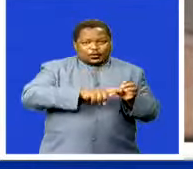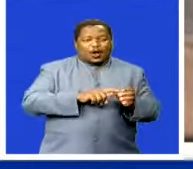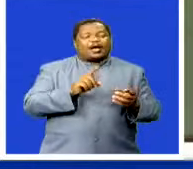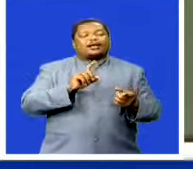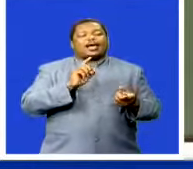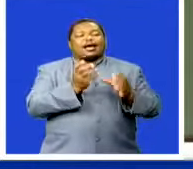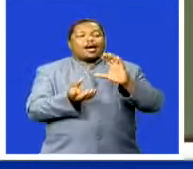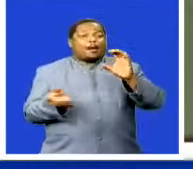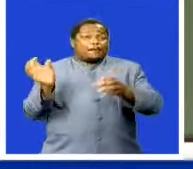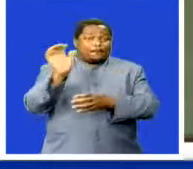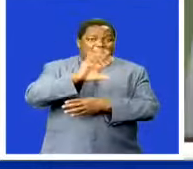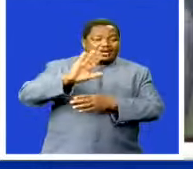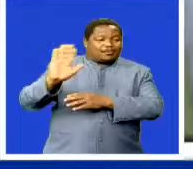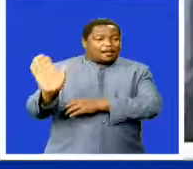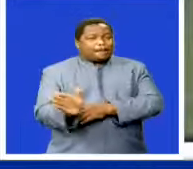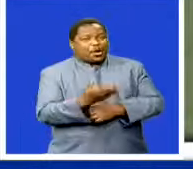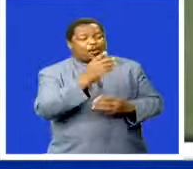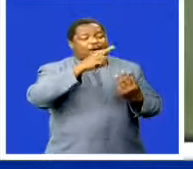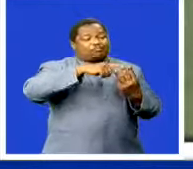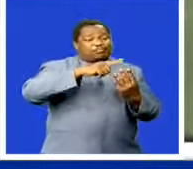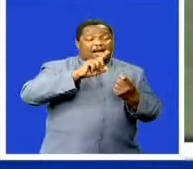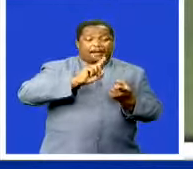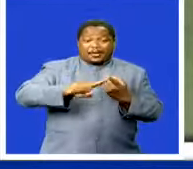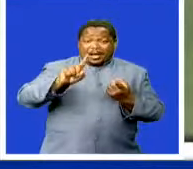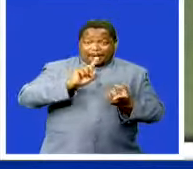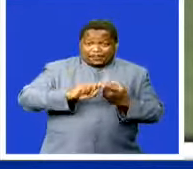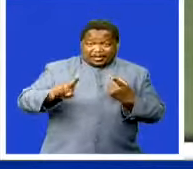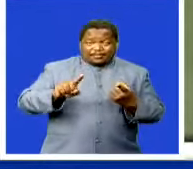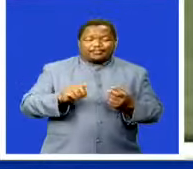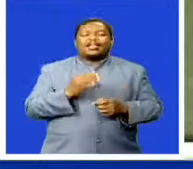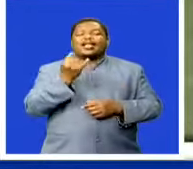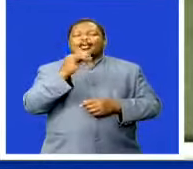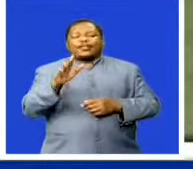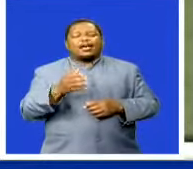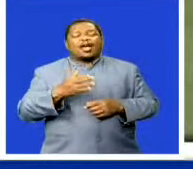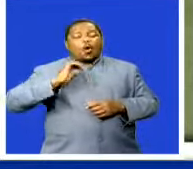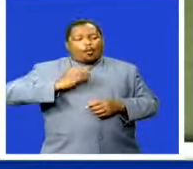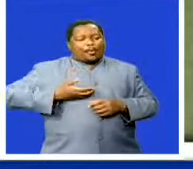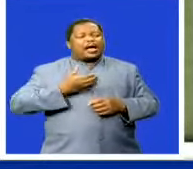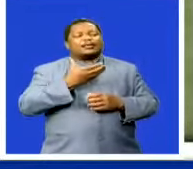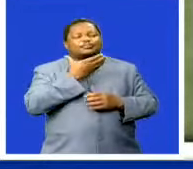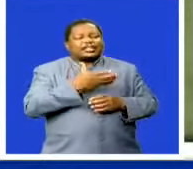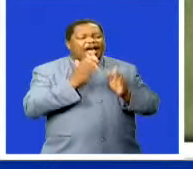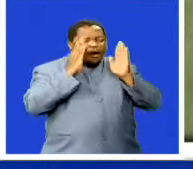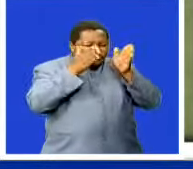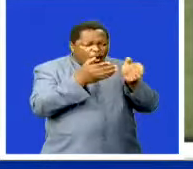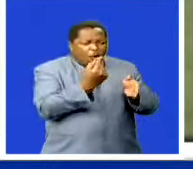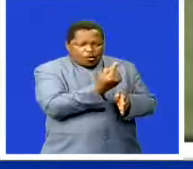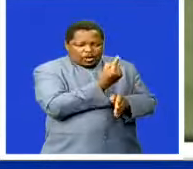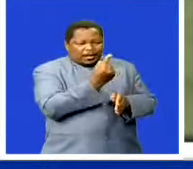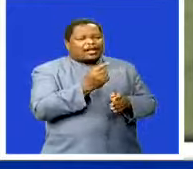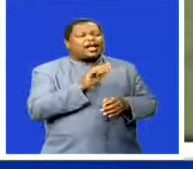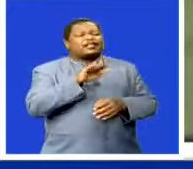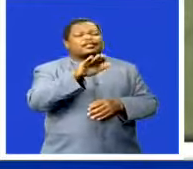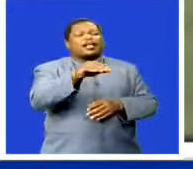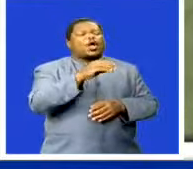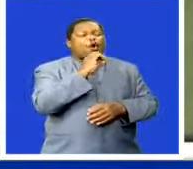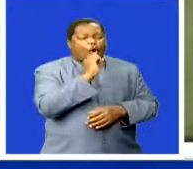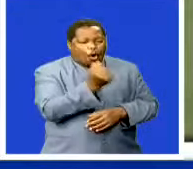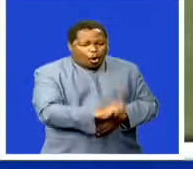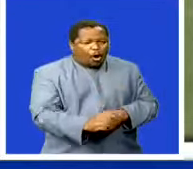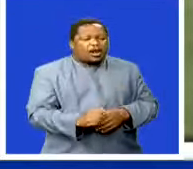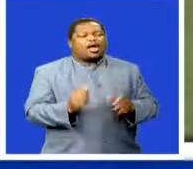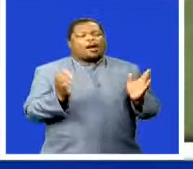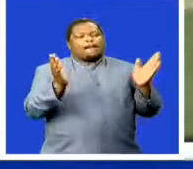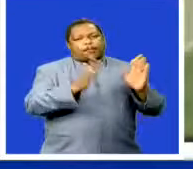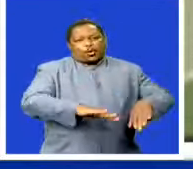one on the senior ladies utokhanza ukuthi khamba sokhathi futhi kuphenze kuya collapse ngibona ubuka ukuthi la ma teams nangabe participate ang 8